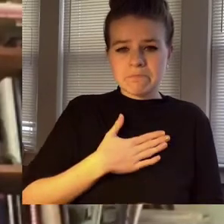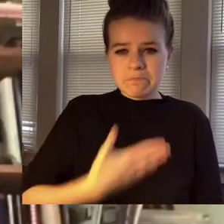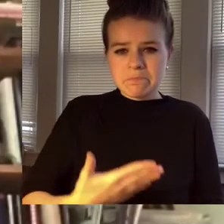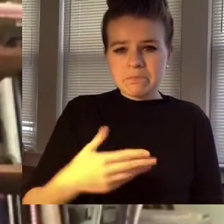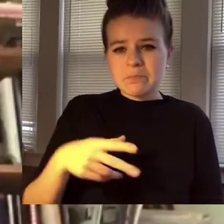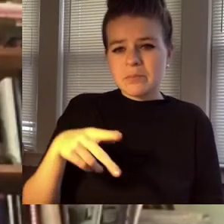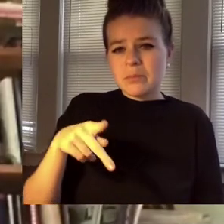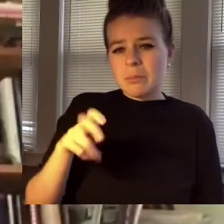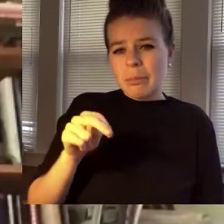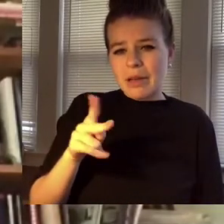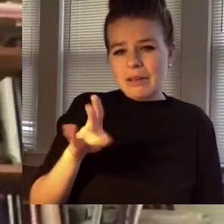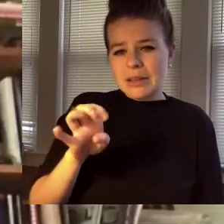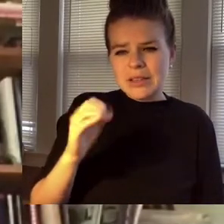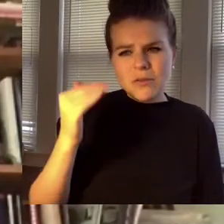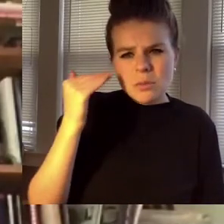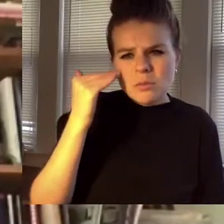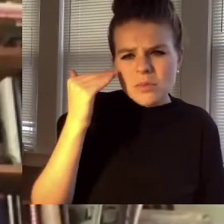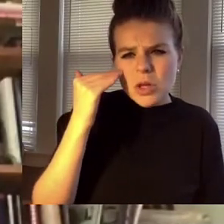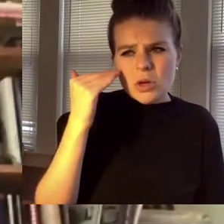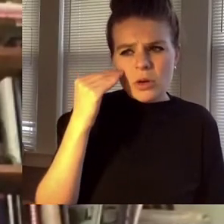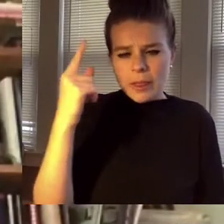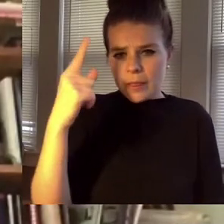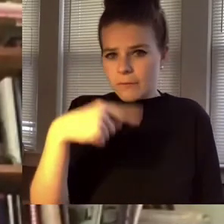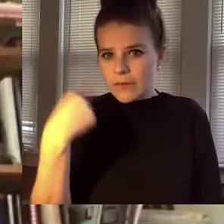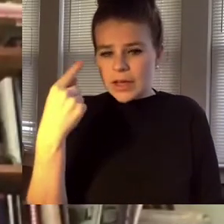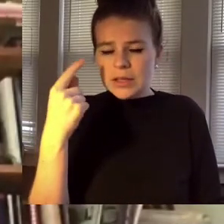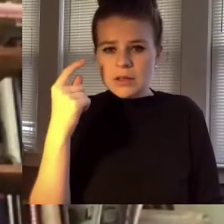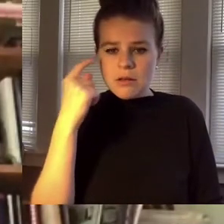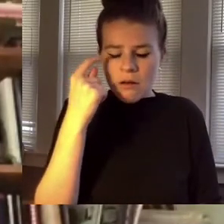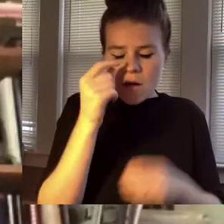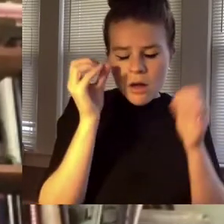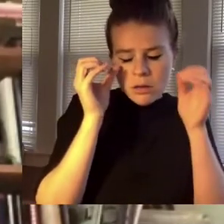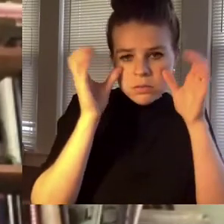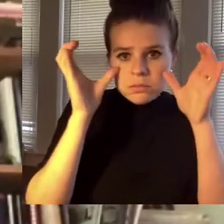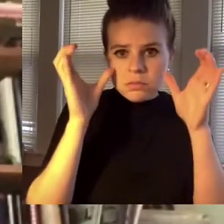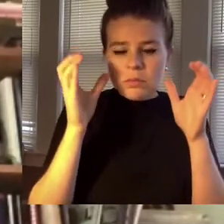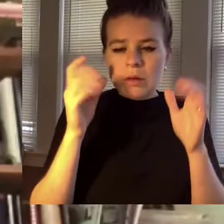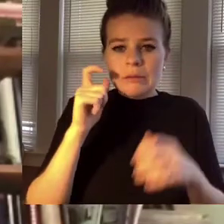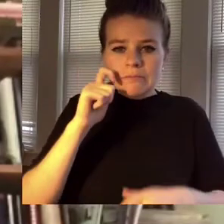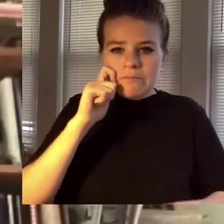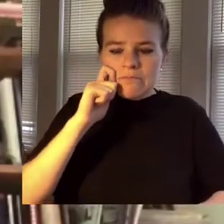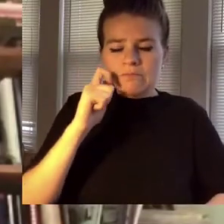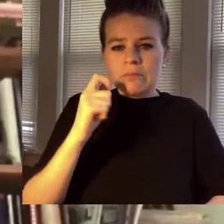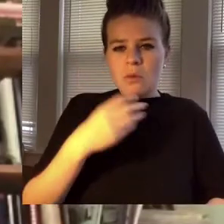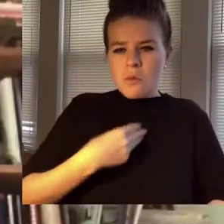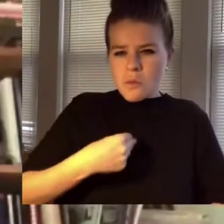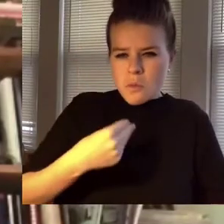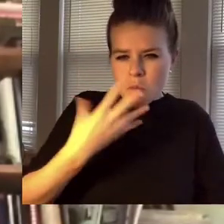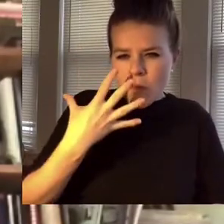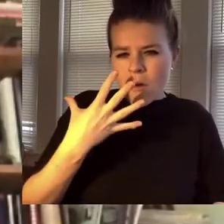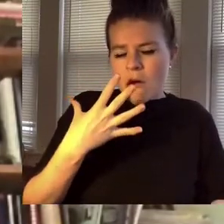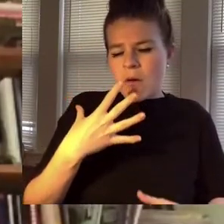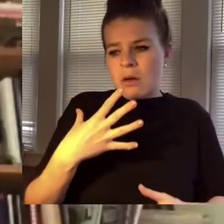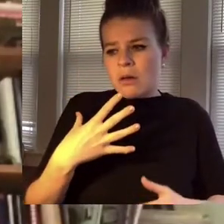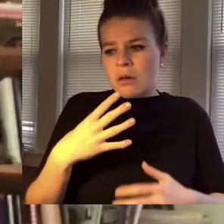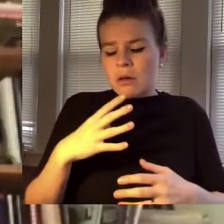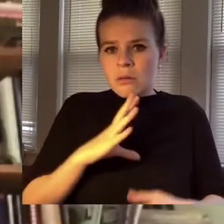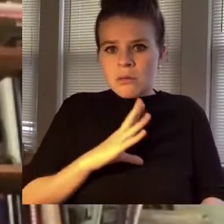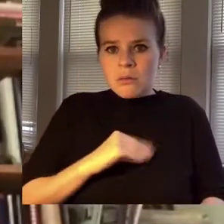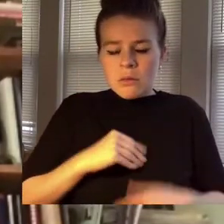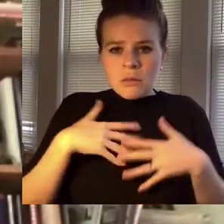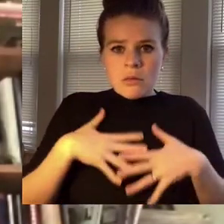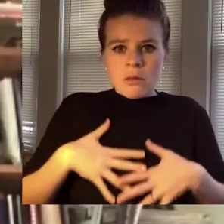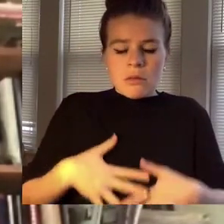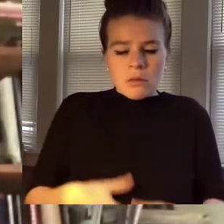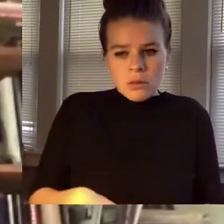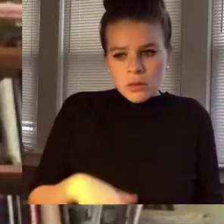familiar, and the faces of those bloodshot eyes, skins chalky with deprivation, the weary look of slaves, those faces